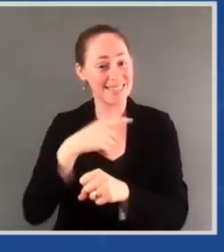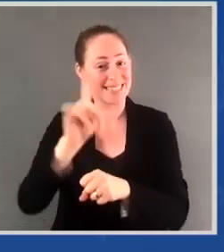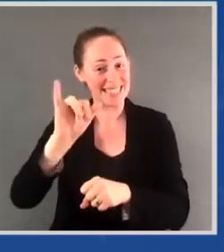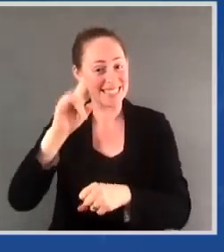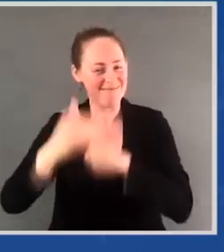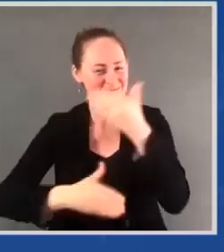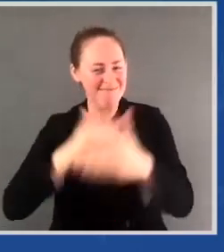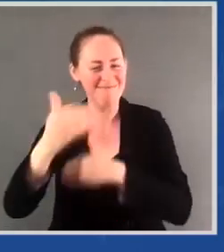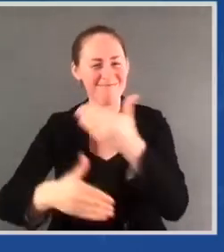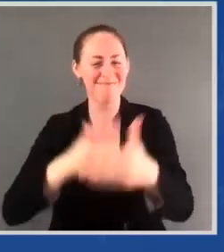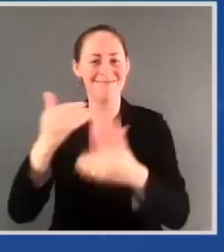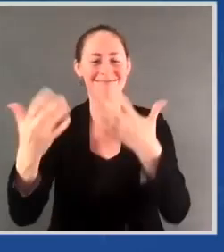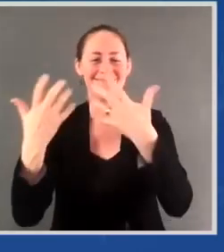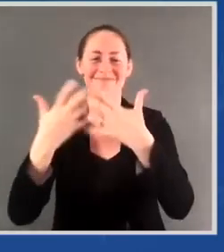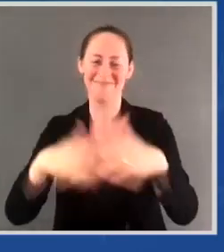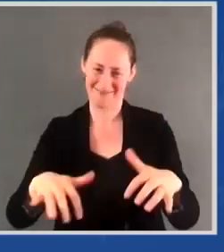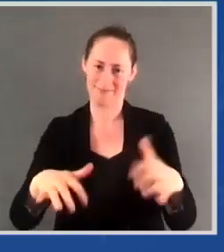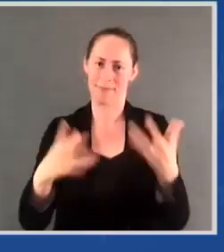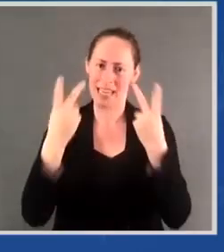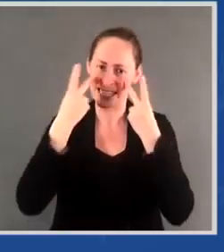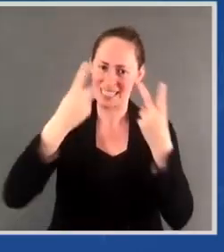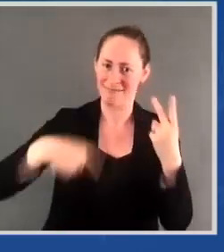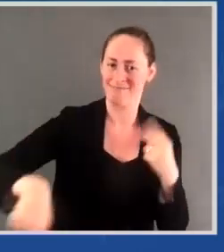American accomplishment.